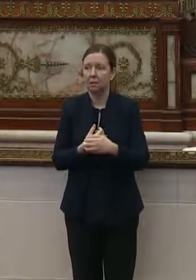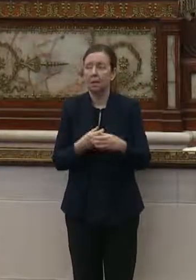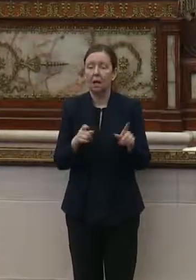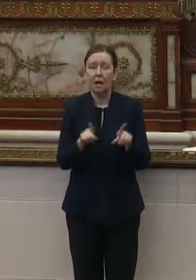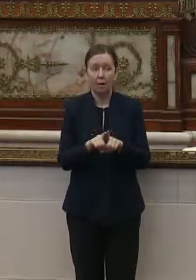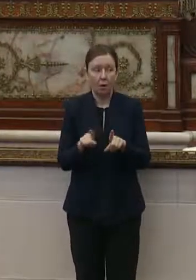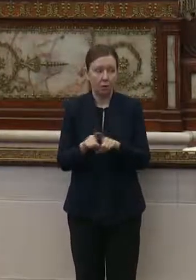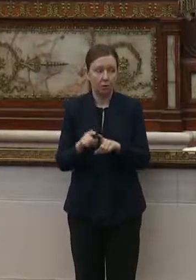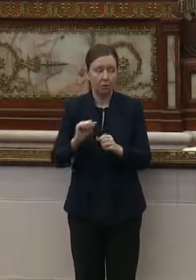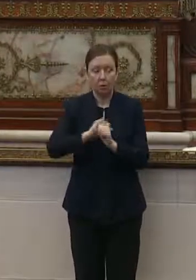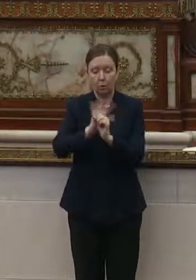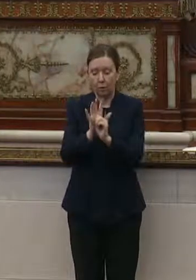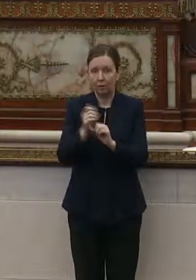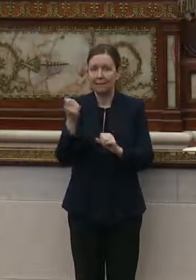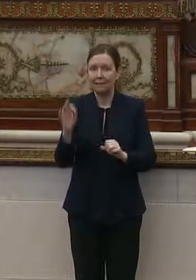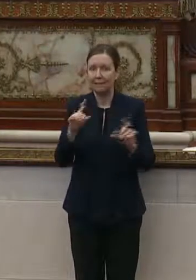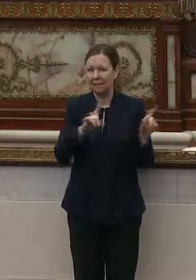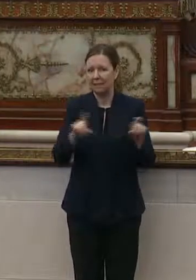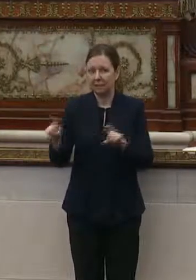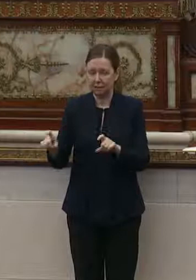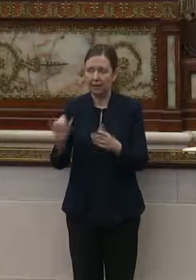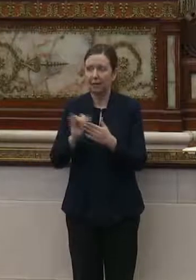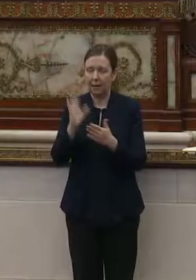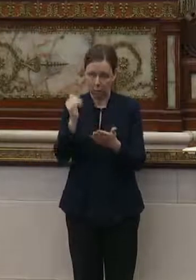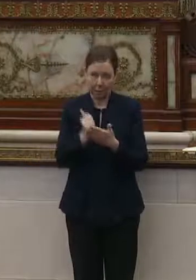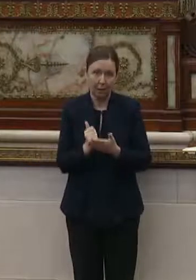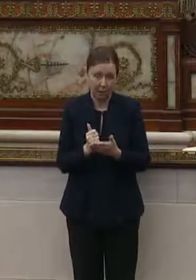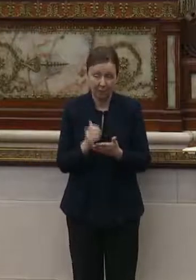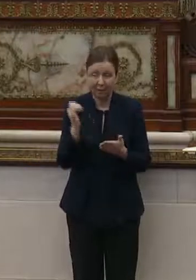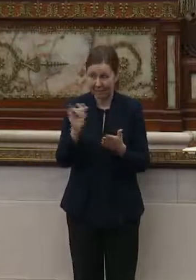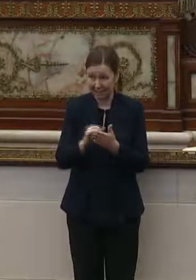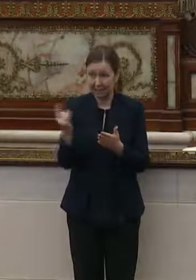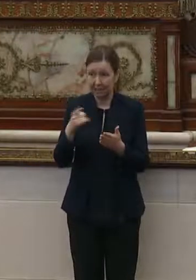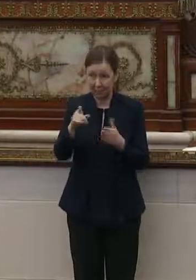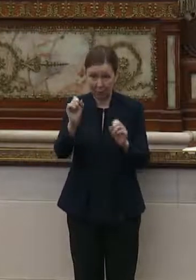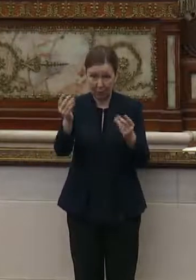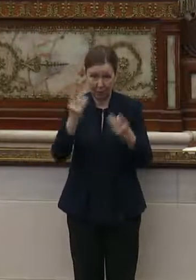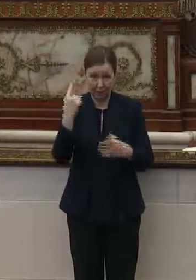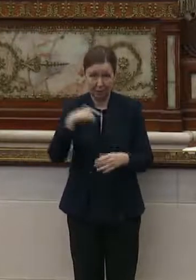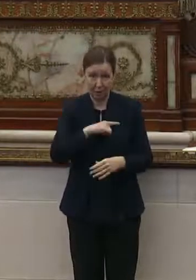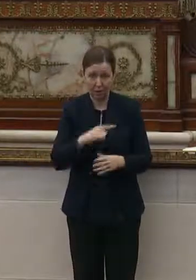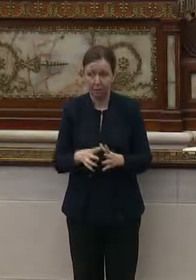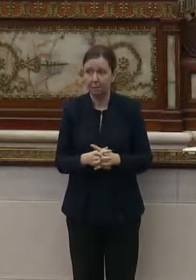also COVID-19 testing. That would be helpful. Is that something that you could provide?